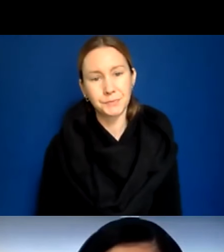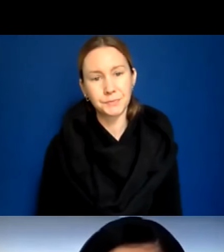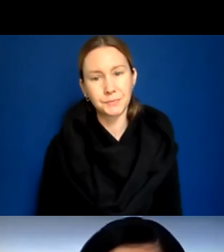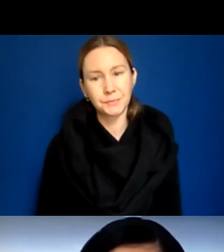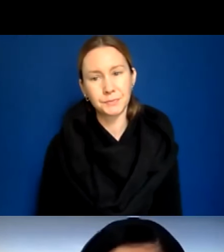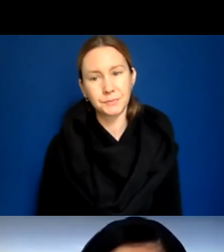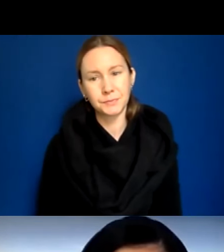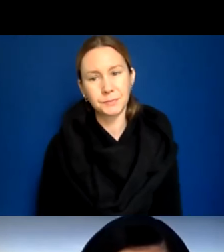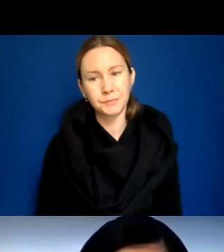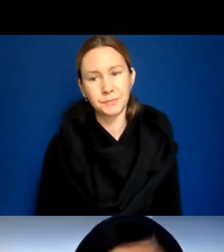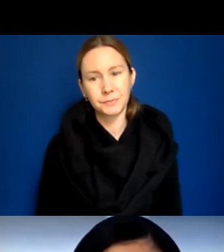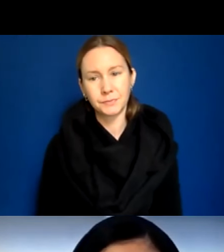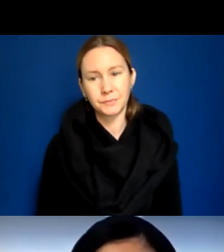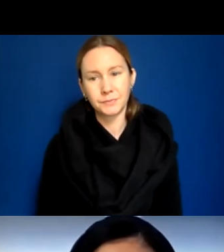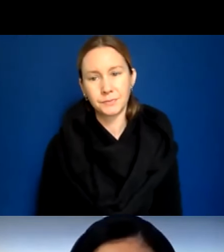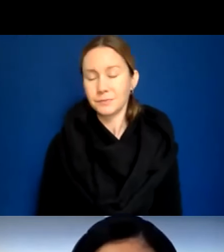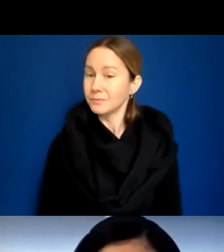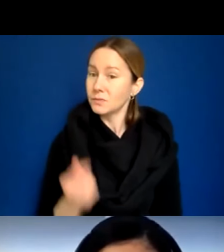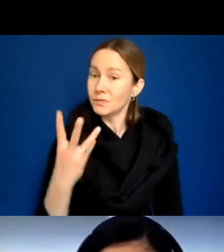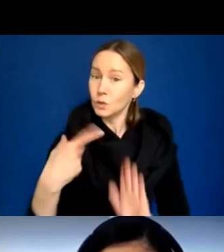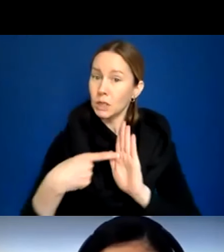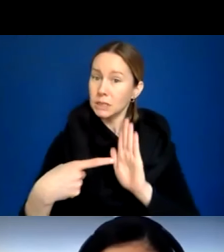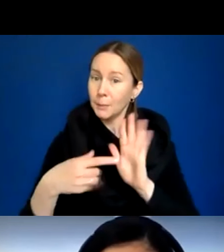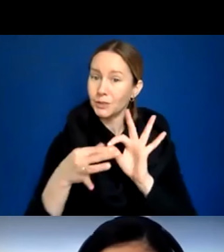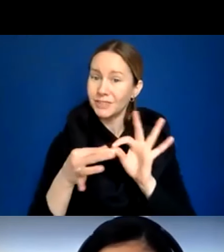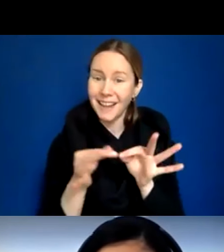And then we have some examples here for language.